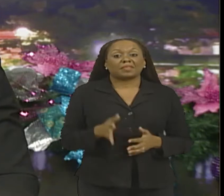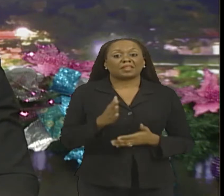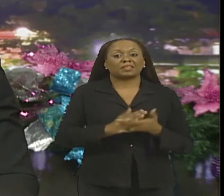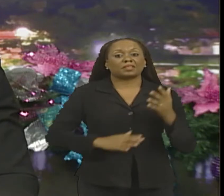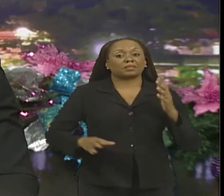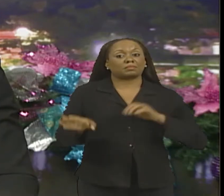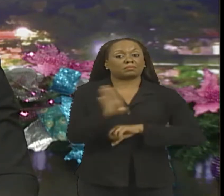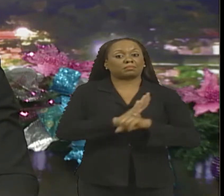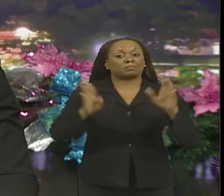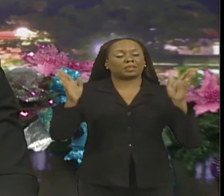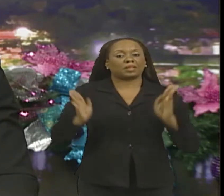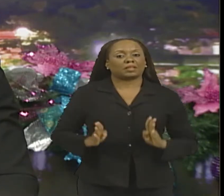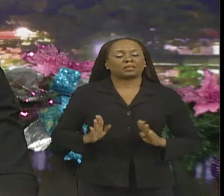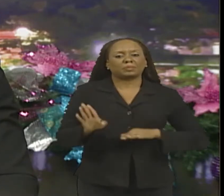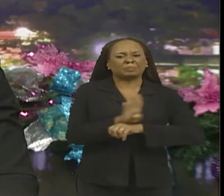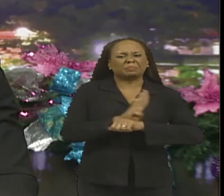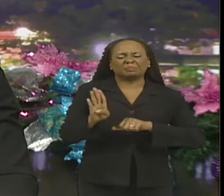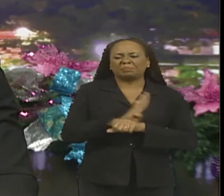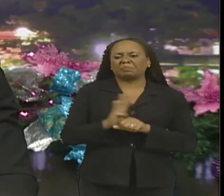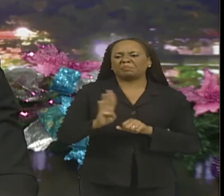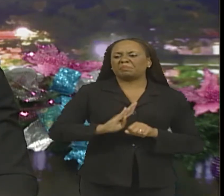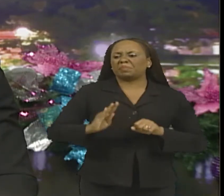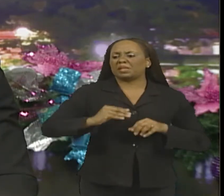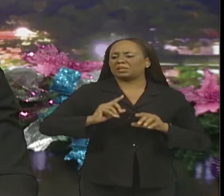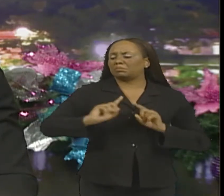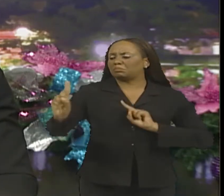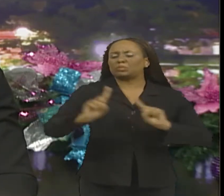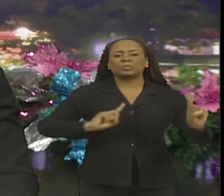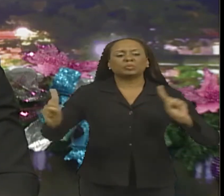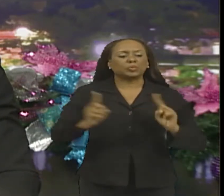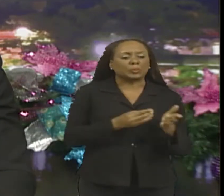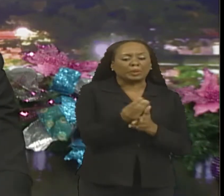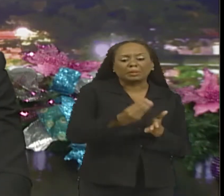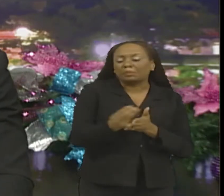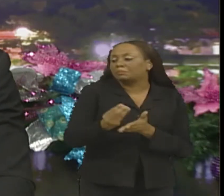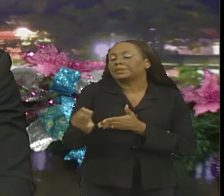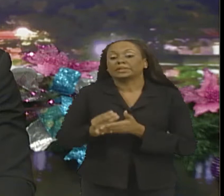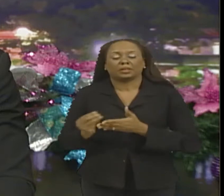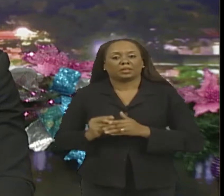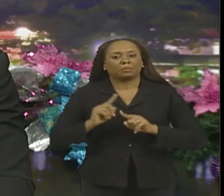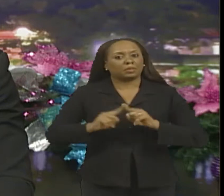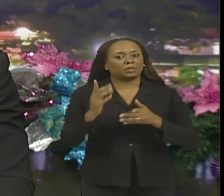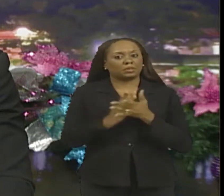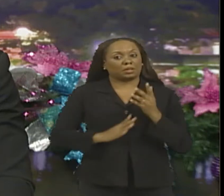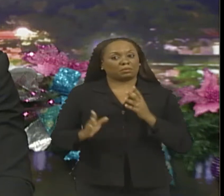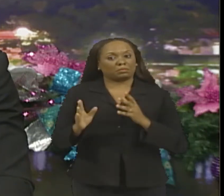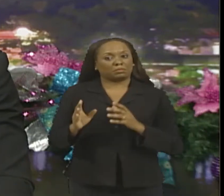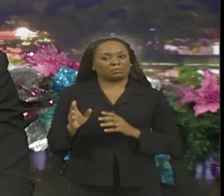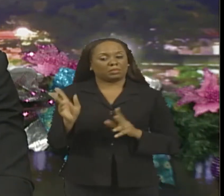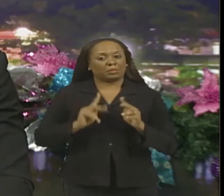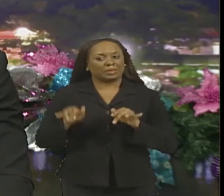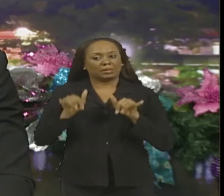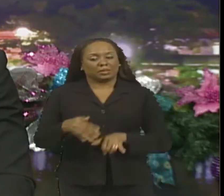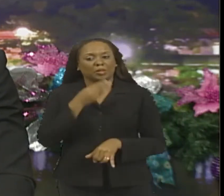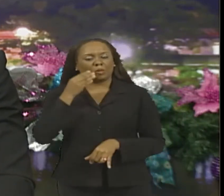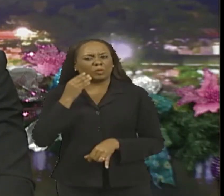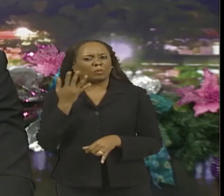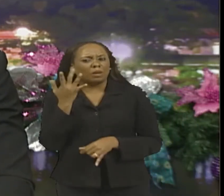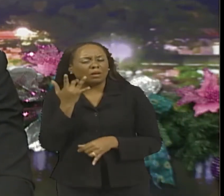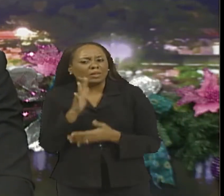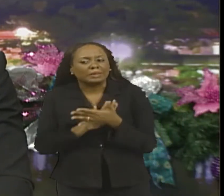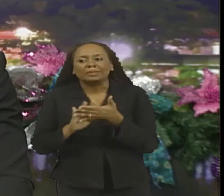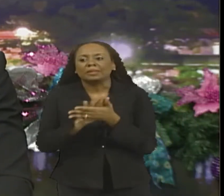While some Barbadians were busy running around getting last-minute gifts and others were putting back the house together as the usual Christmas cleaning,